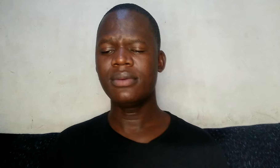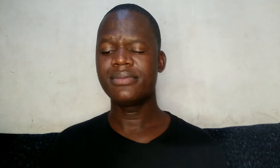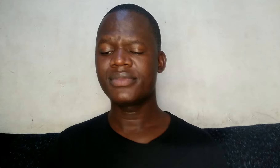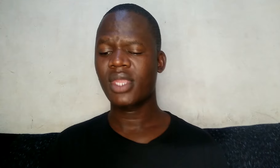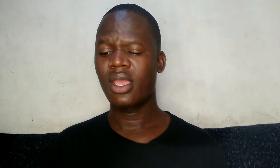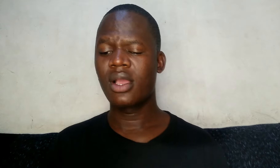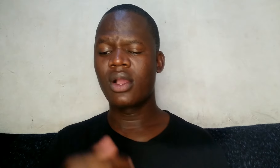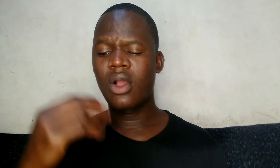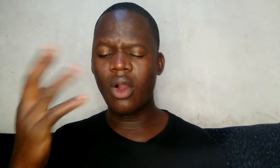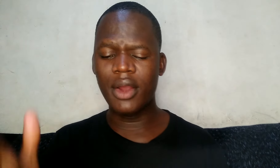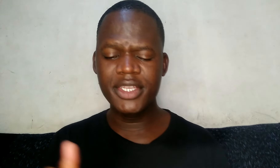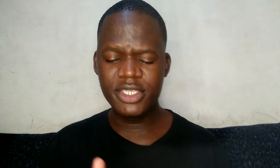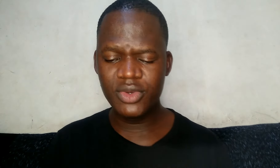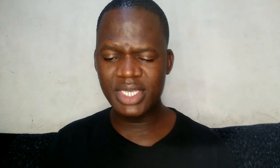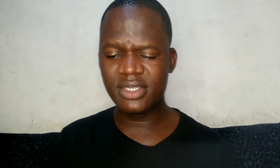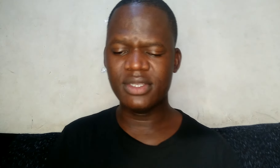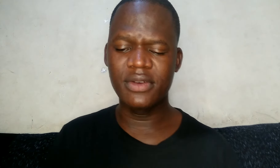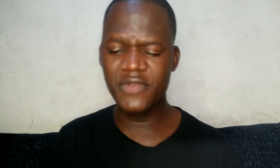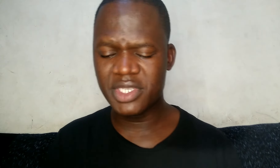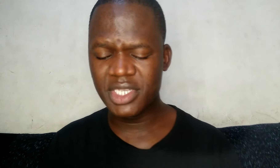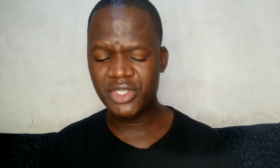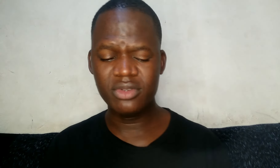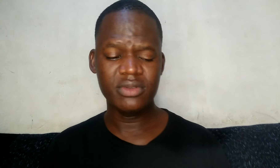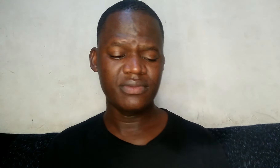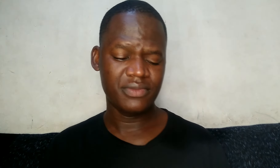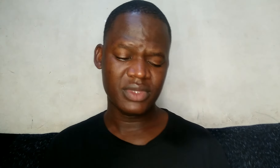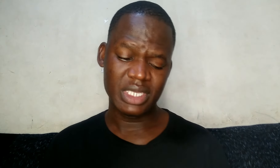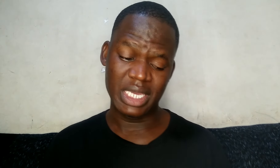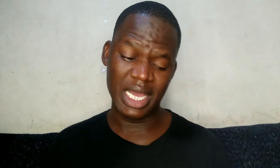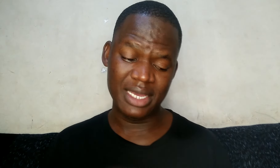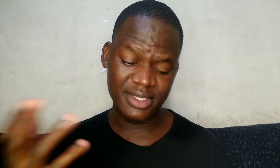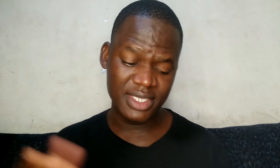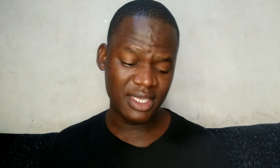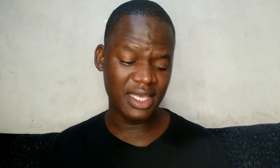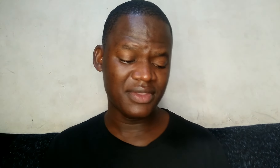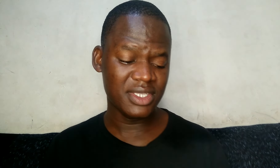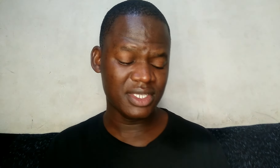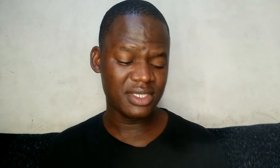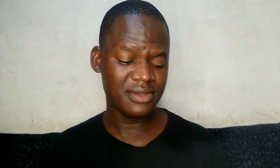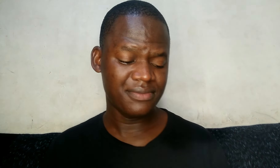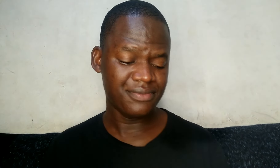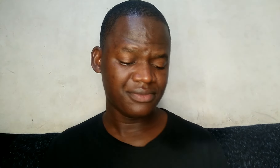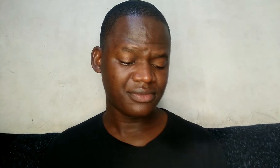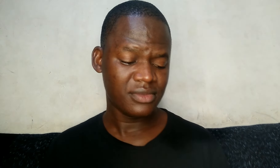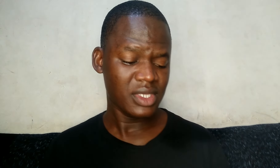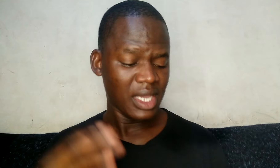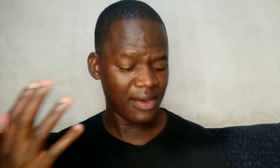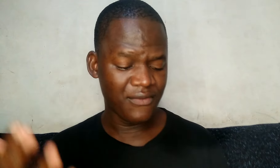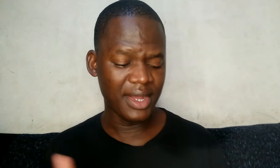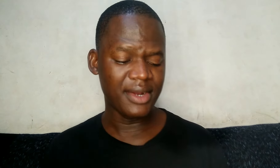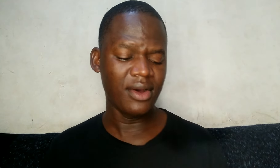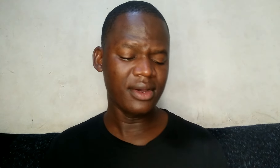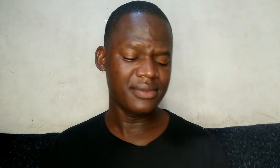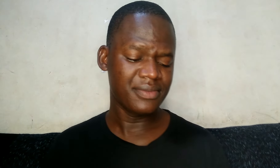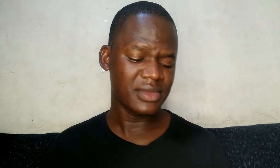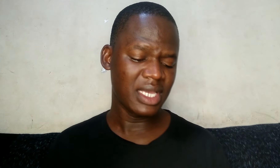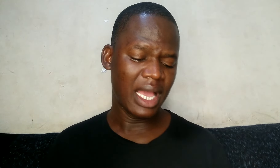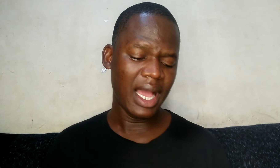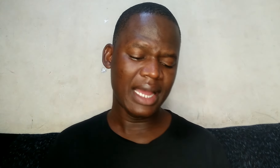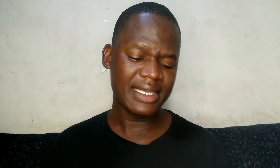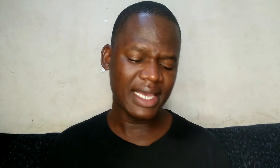William Ruto, on his US visitation, and is saying that this is very